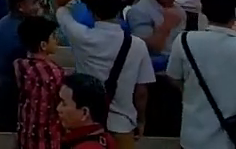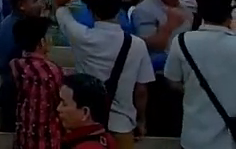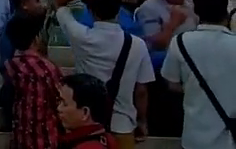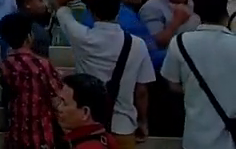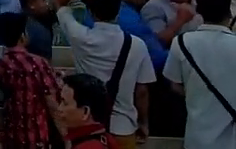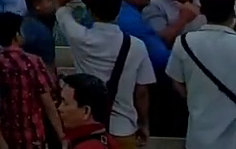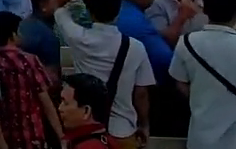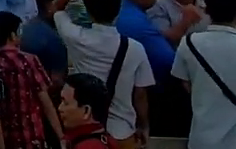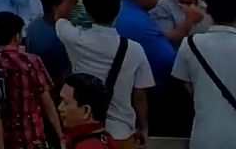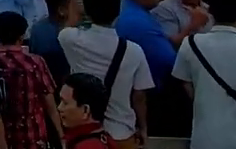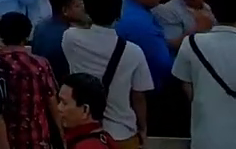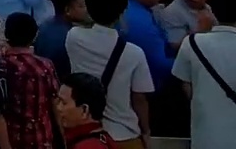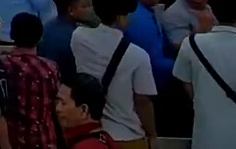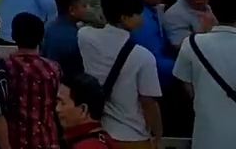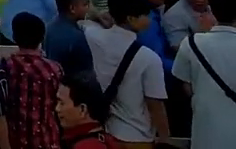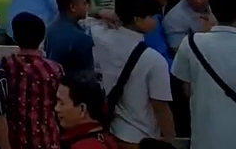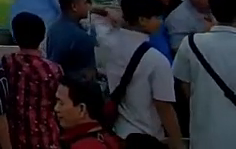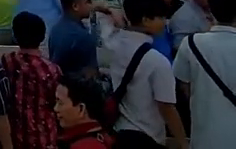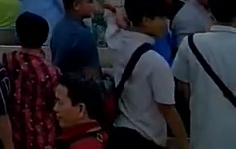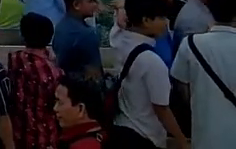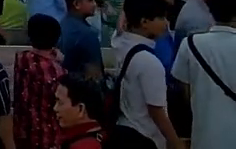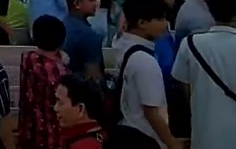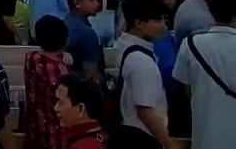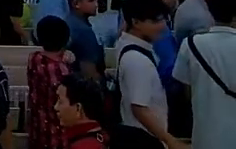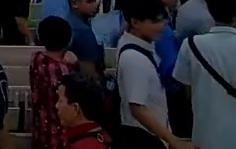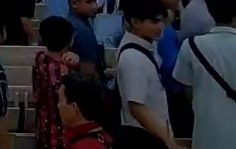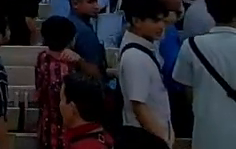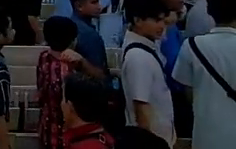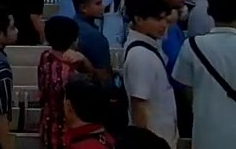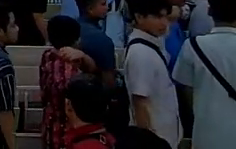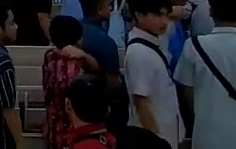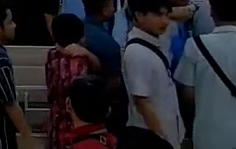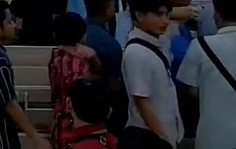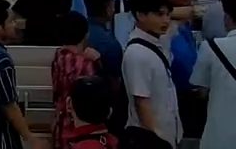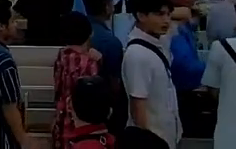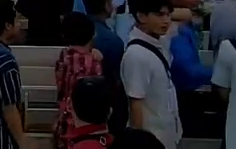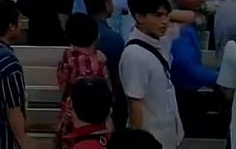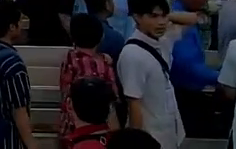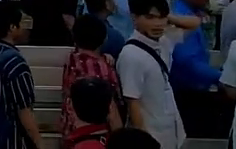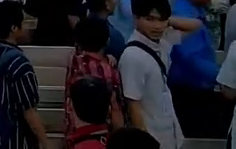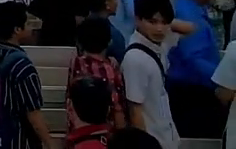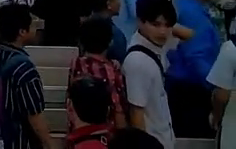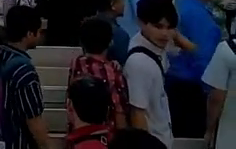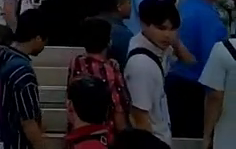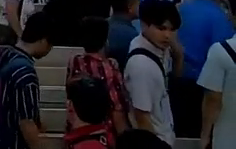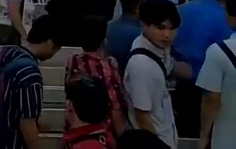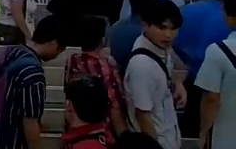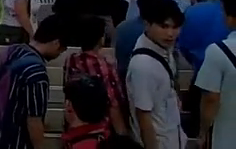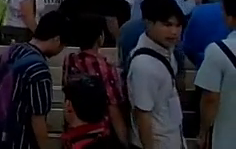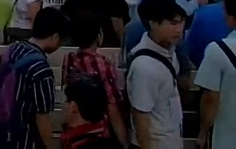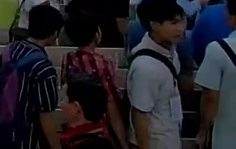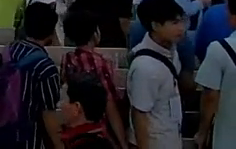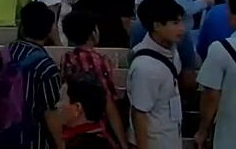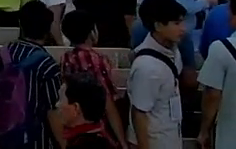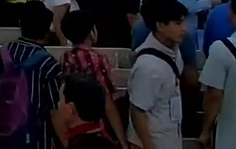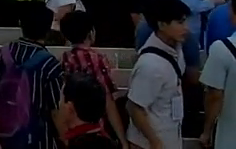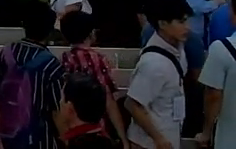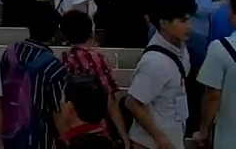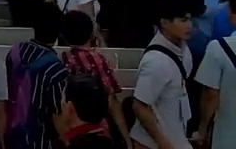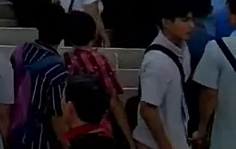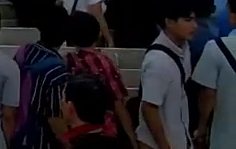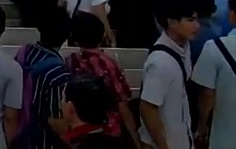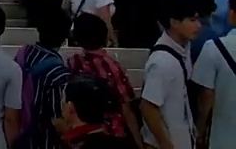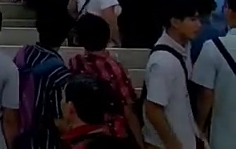Yeah, diri dayon, diri. Diri dayon, diri. Okay. Hello. Kaya Coral, picture ta diri sa